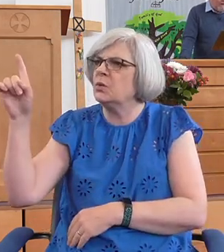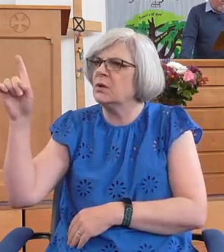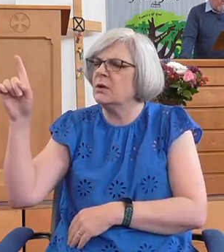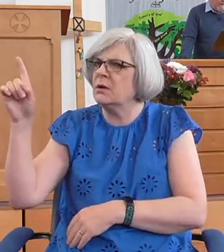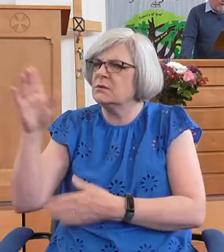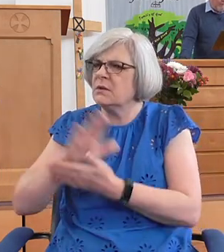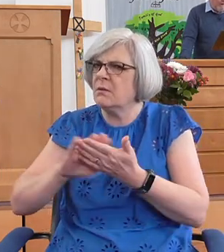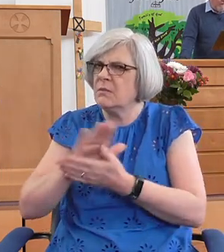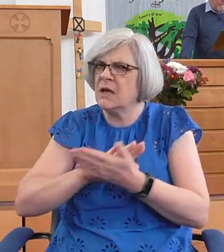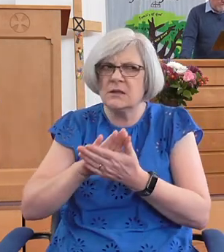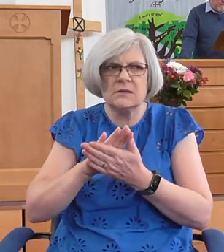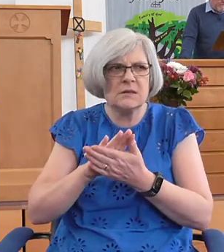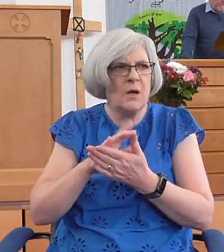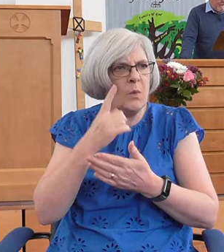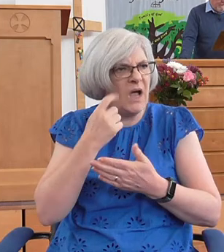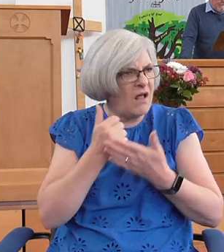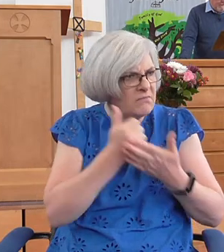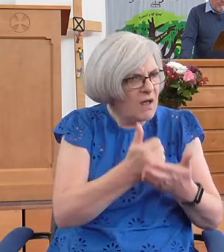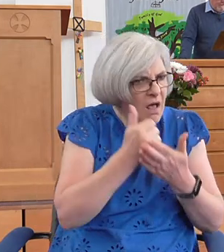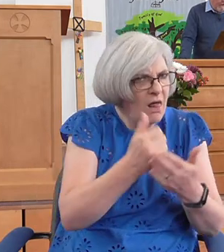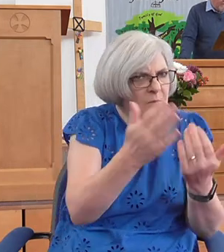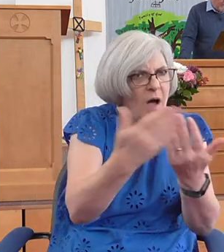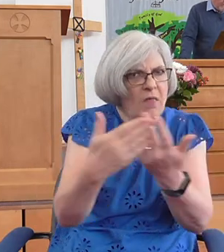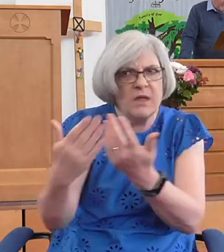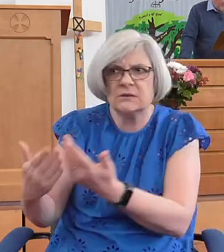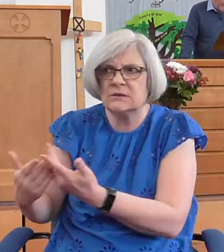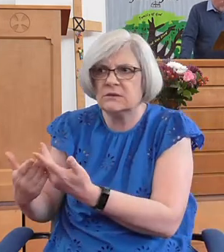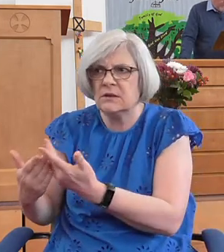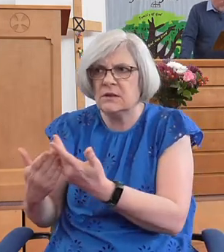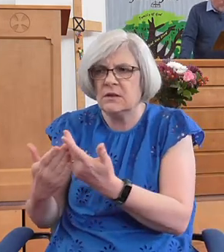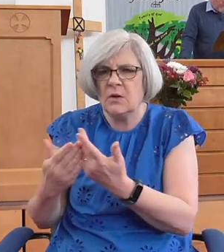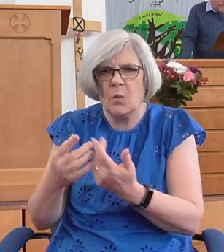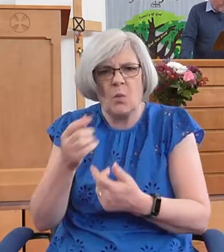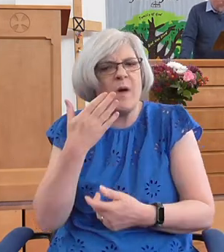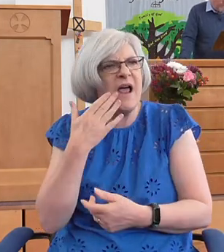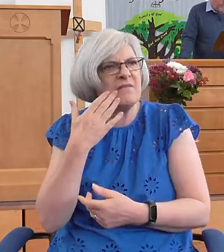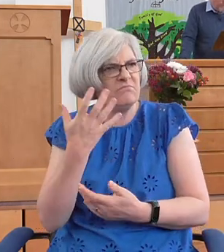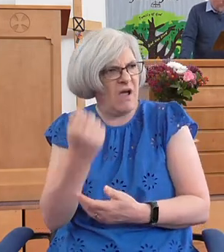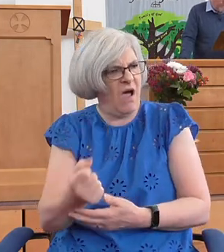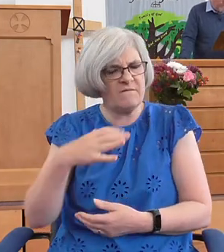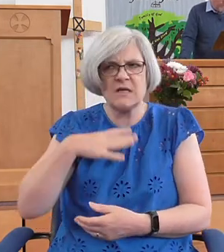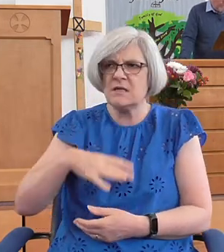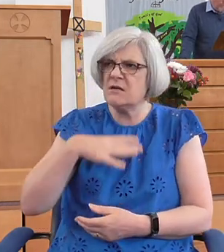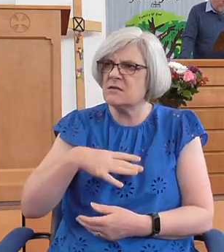in turn might help others in greater need than ourselves?